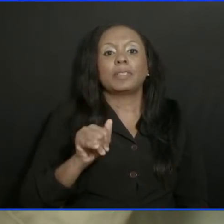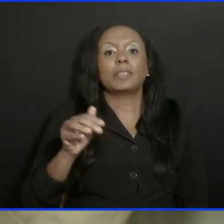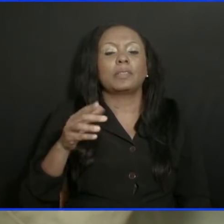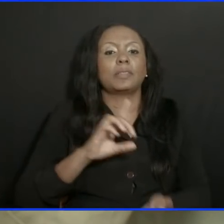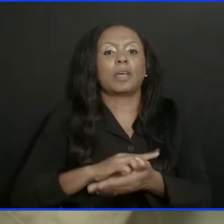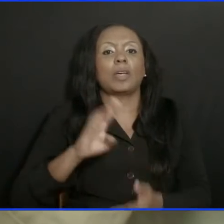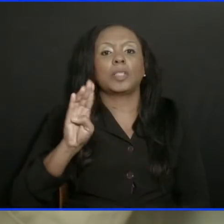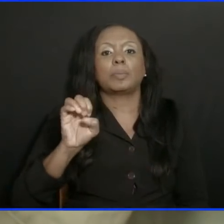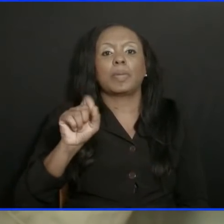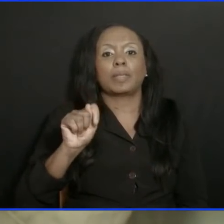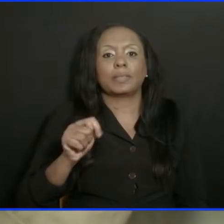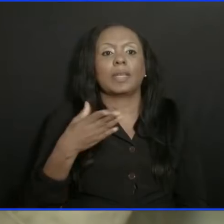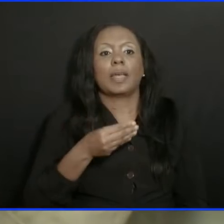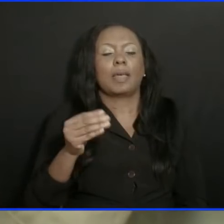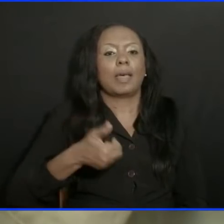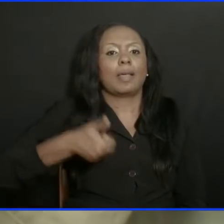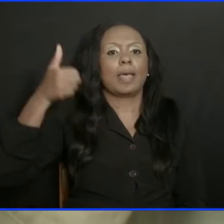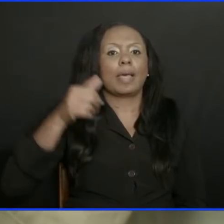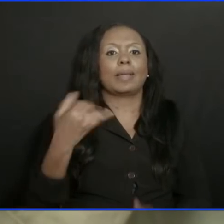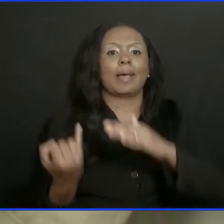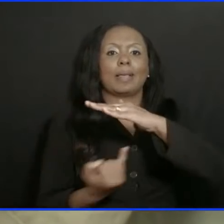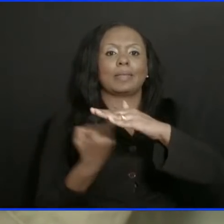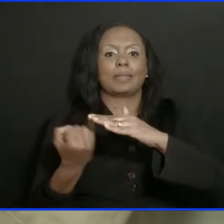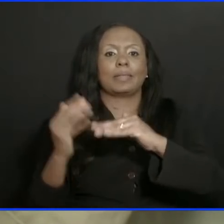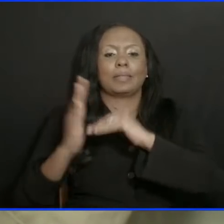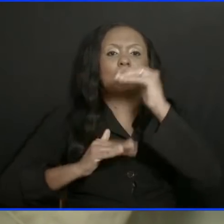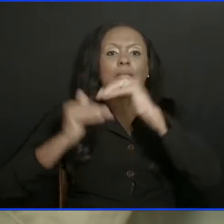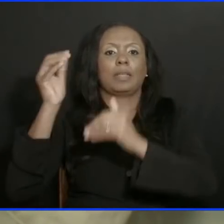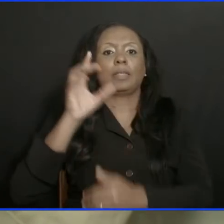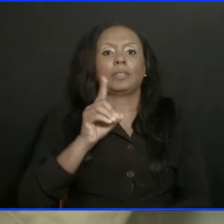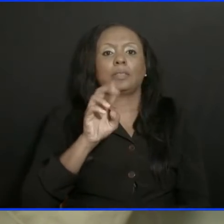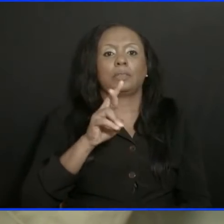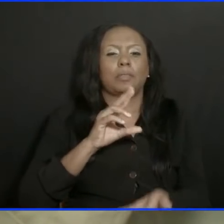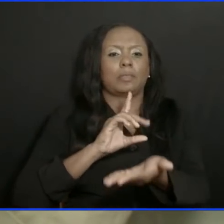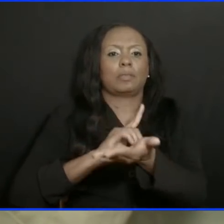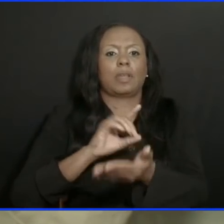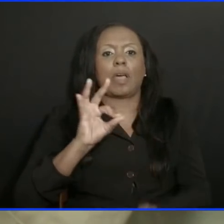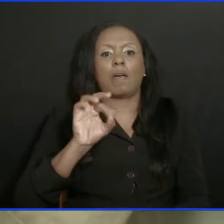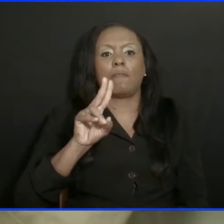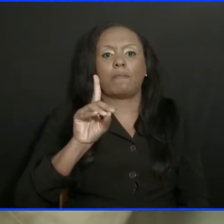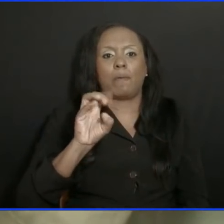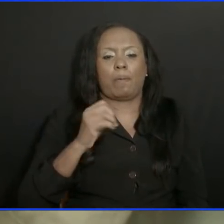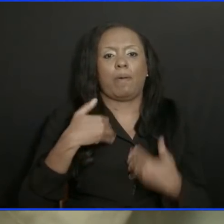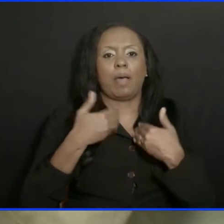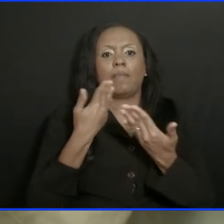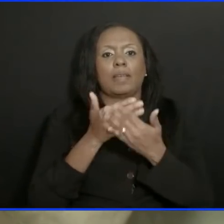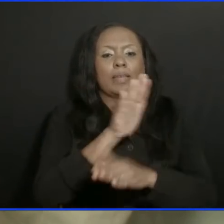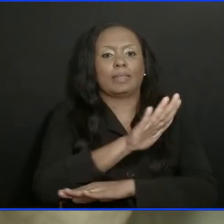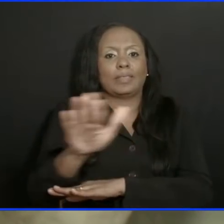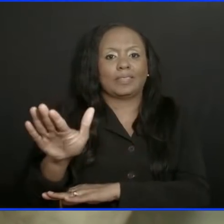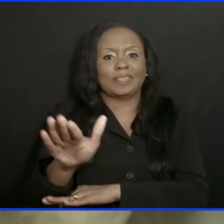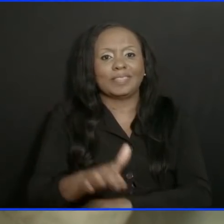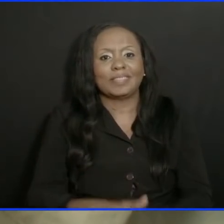Best, and Head of Isolation Facilities, Dr. the Most Honorable Corey Ford. Do have a good evening.